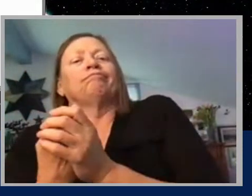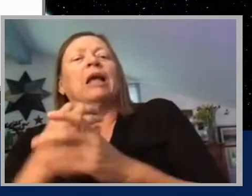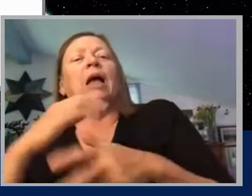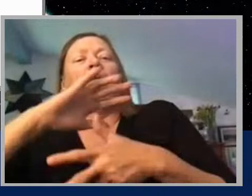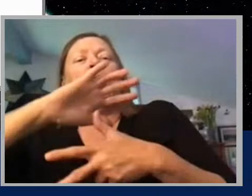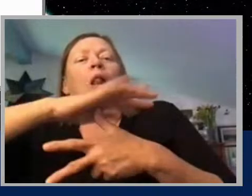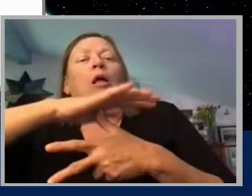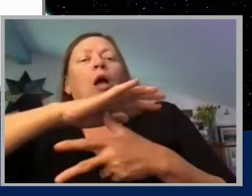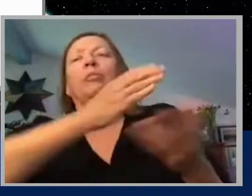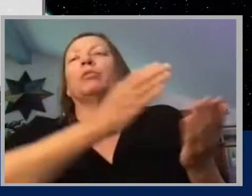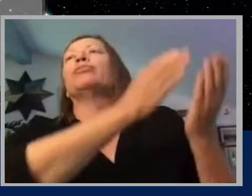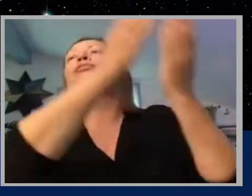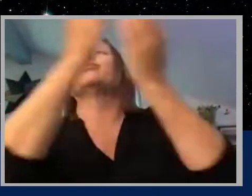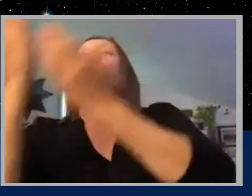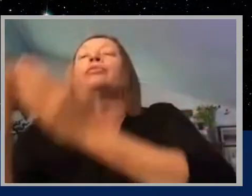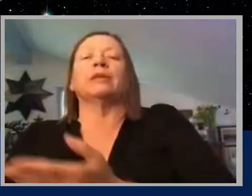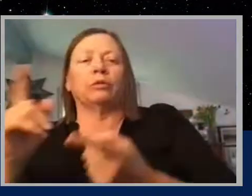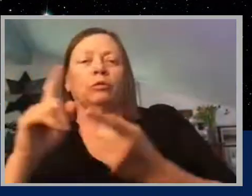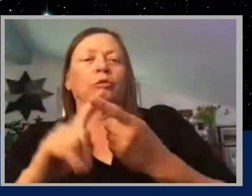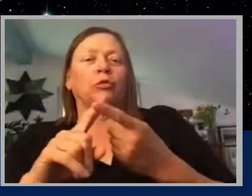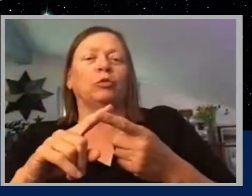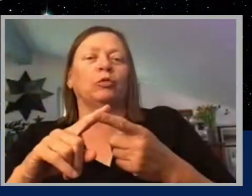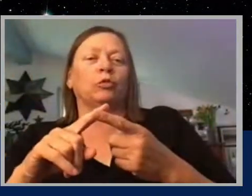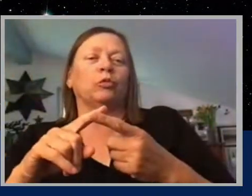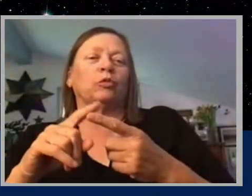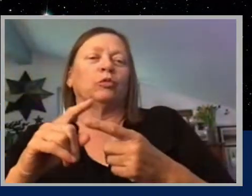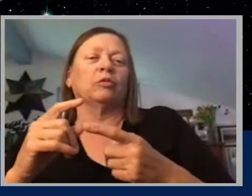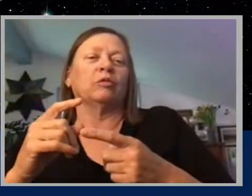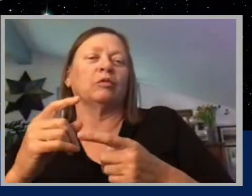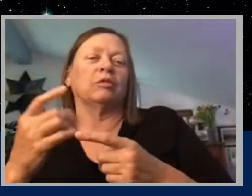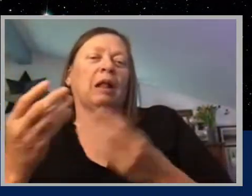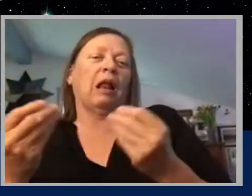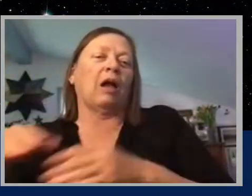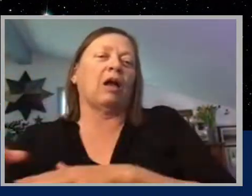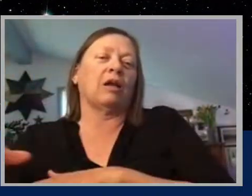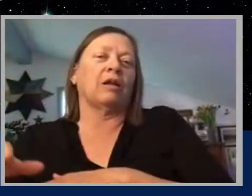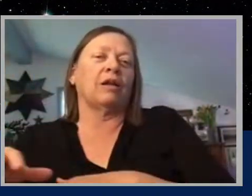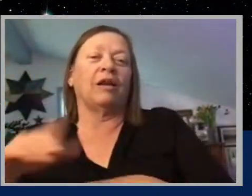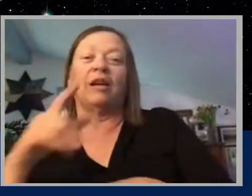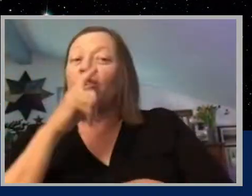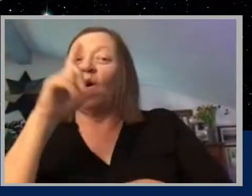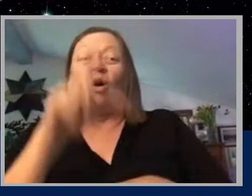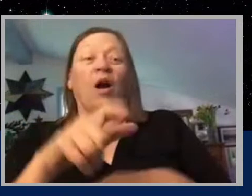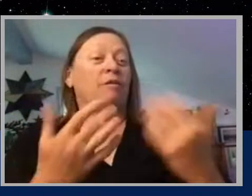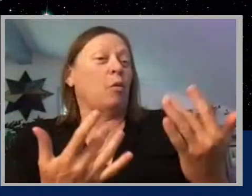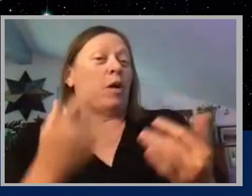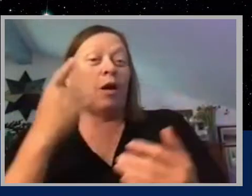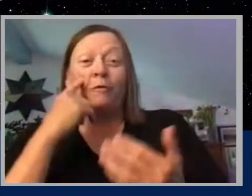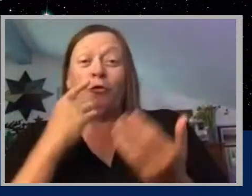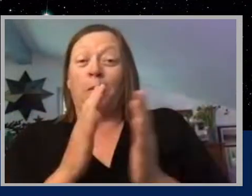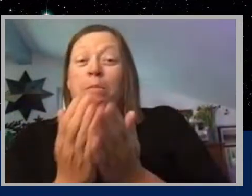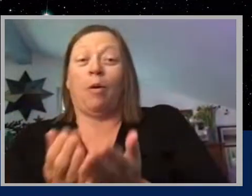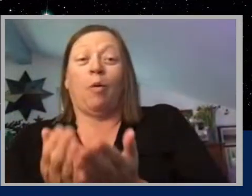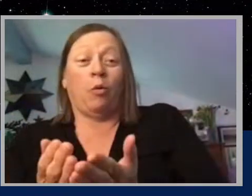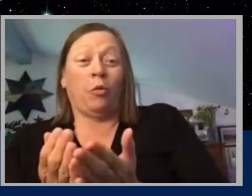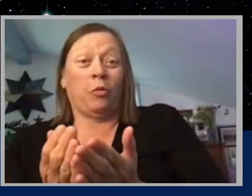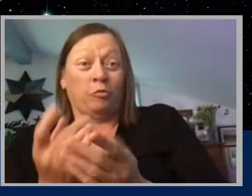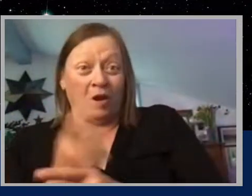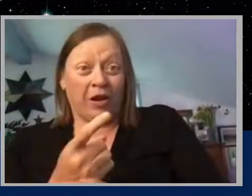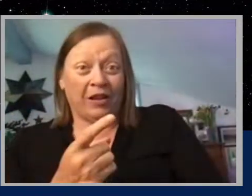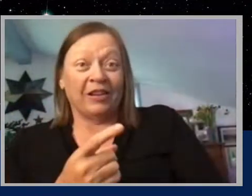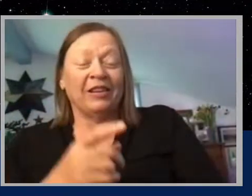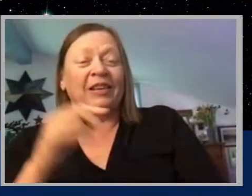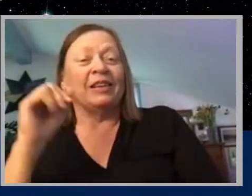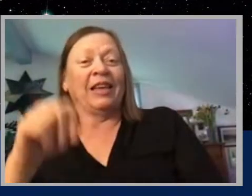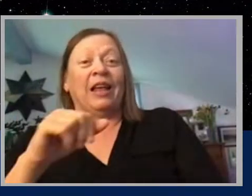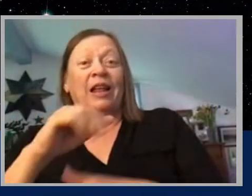Gotcha. So they don't even have to wait for the whole boat to go all the way back. They can hop on the helicopter and end up, I mean, I guess they could just fly the helicopter over to the Cape,